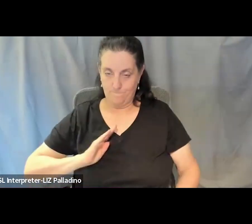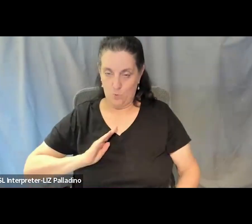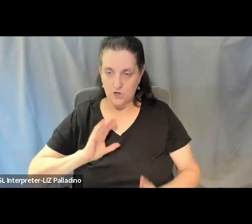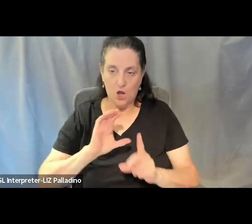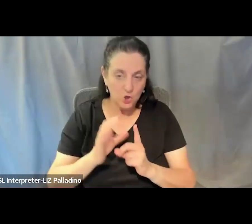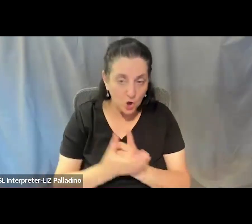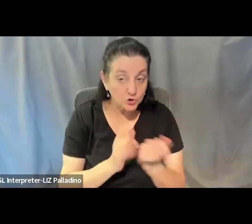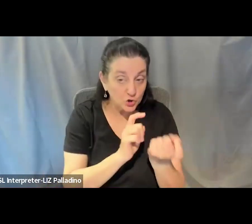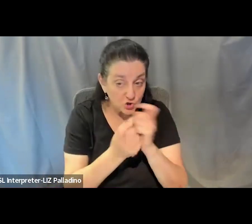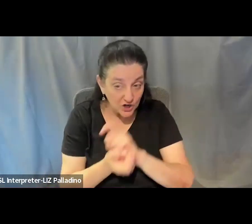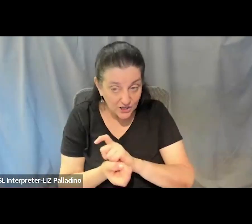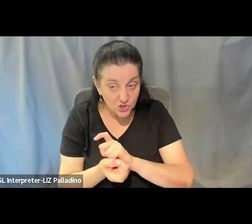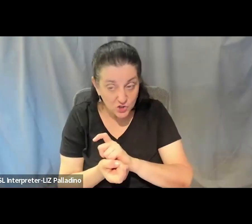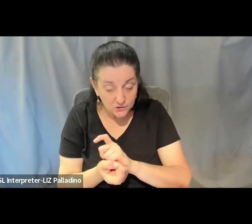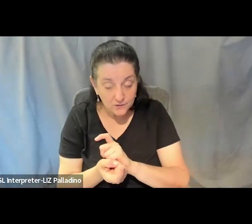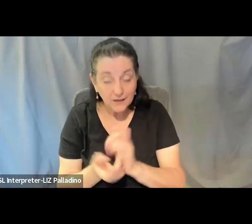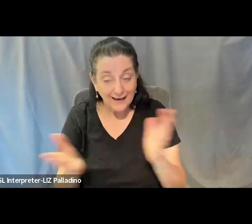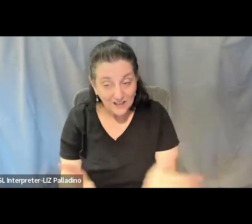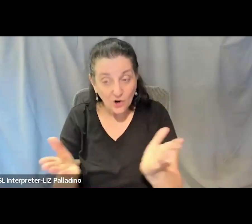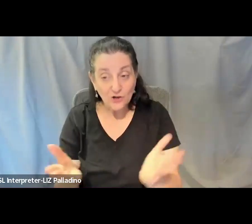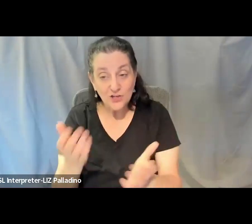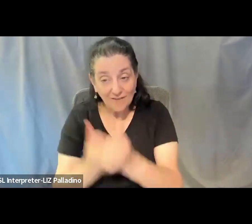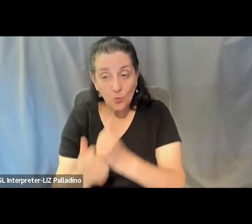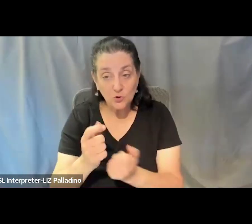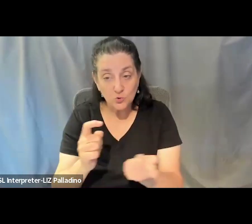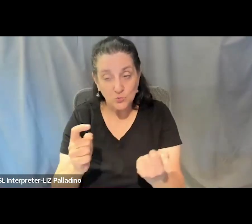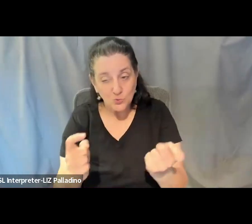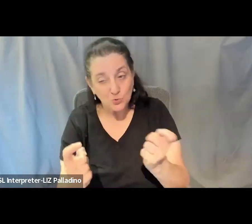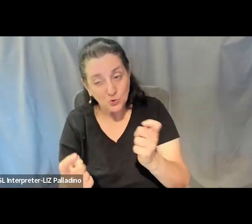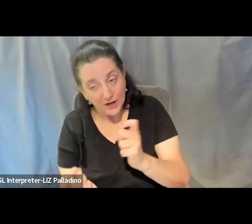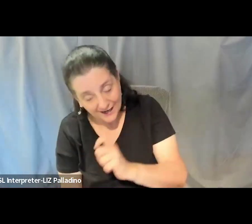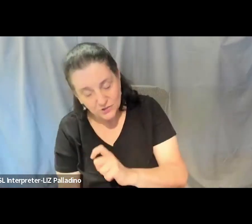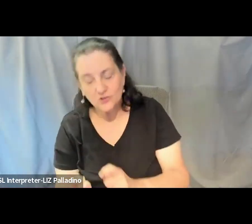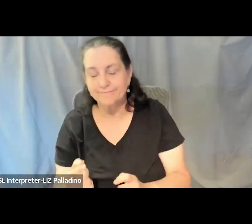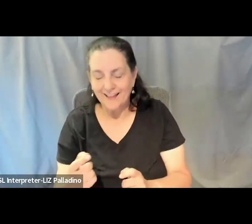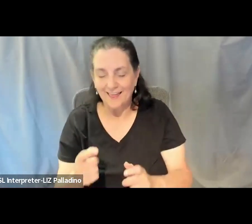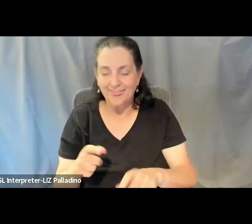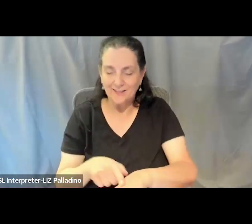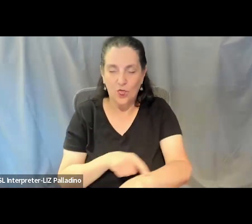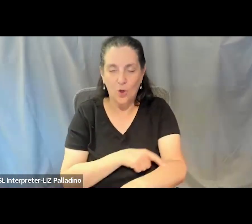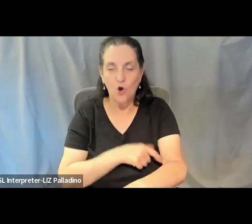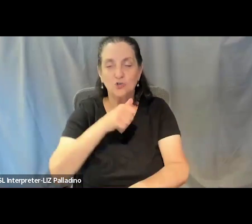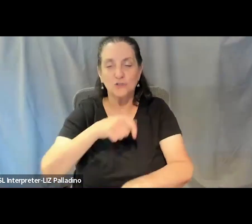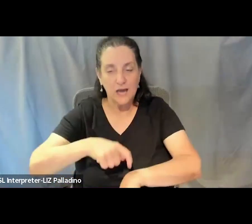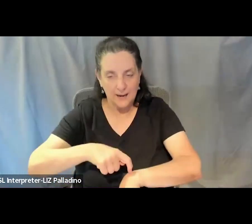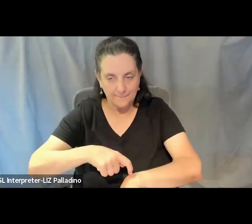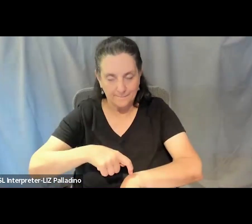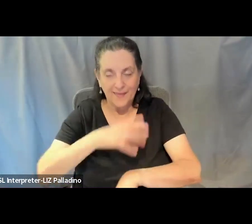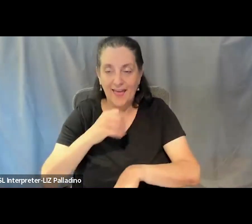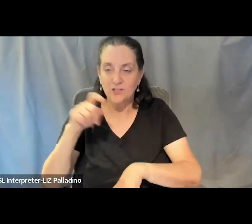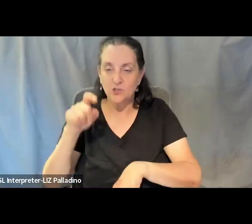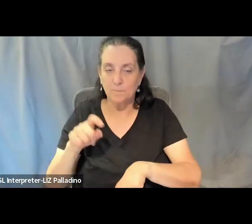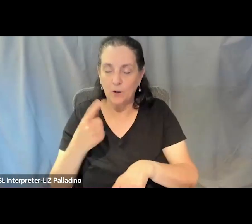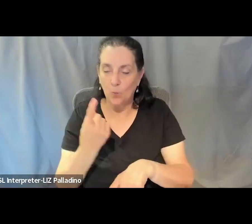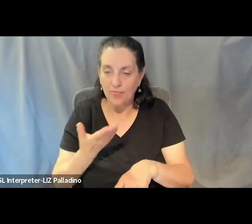term project. Um, and um, and should be one